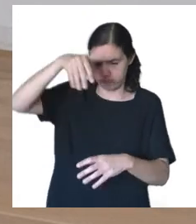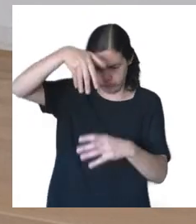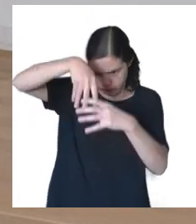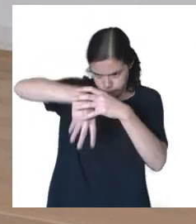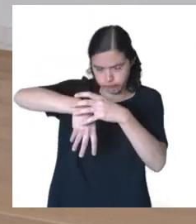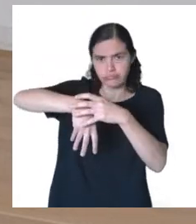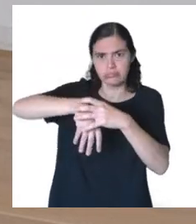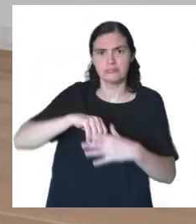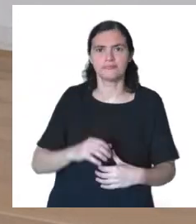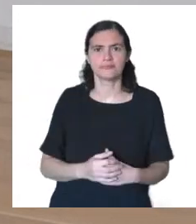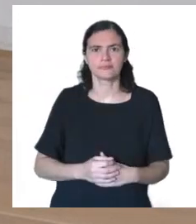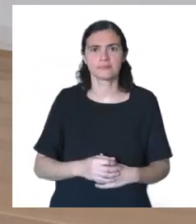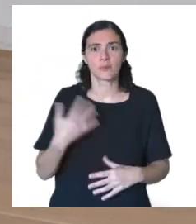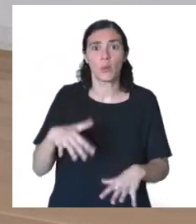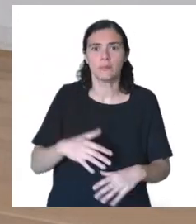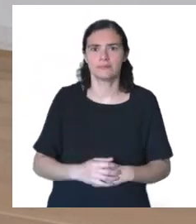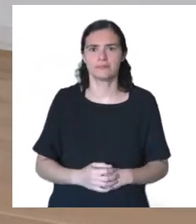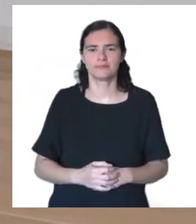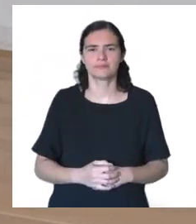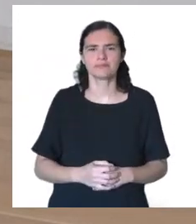gonna put my hand in the box.